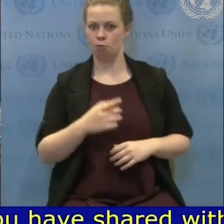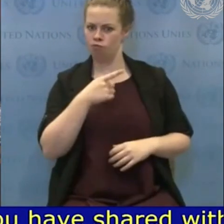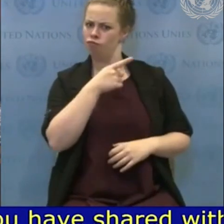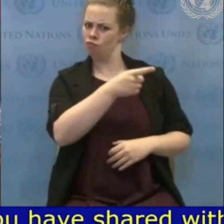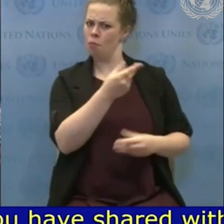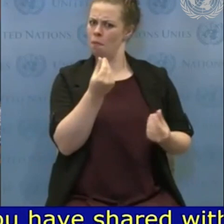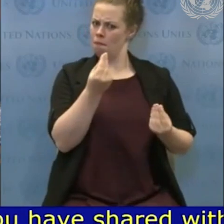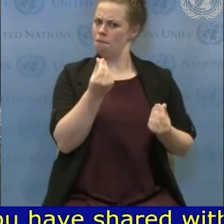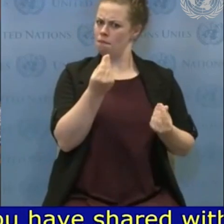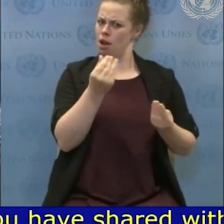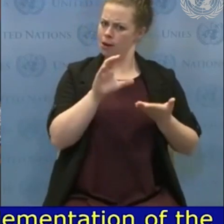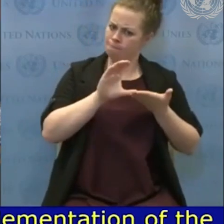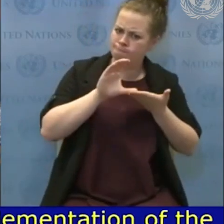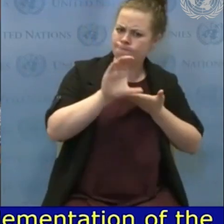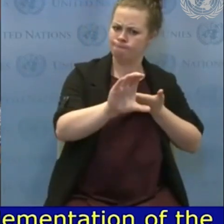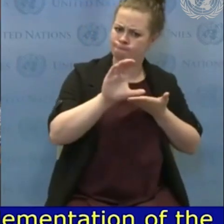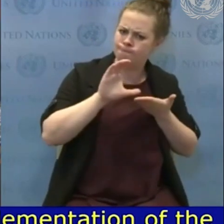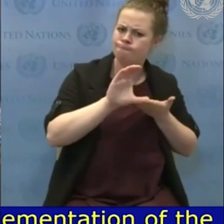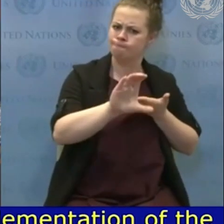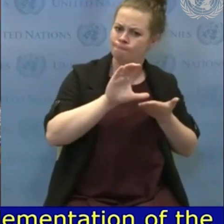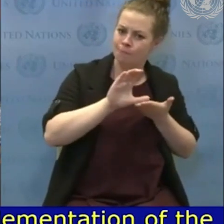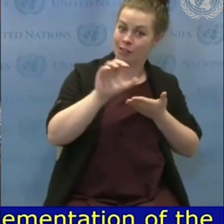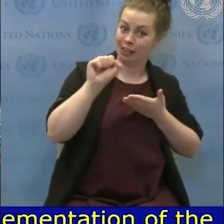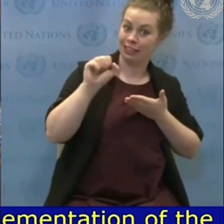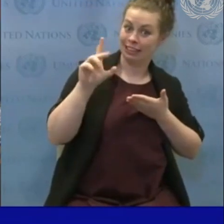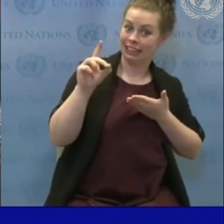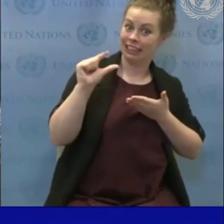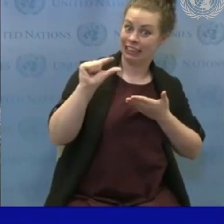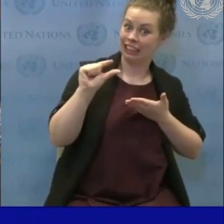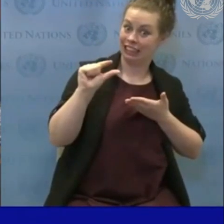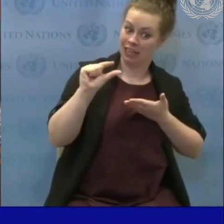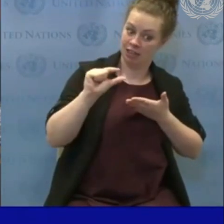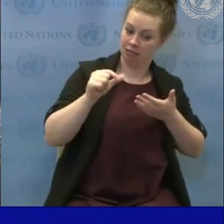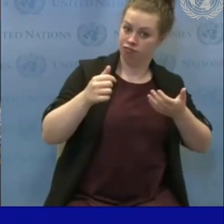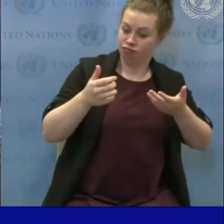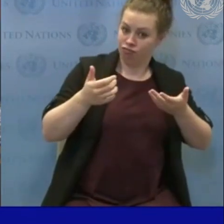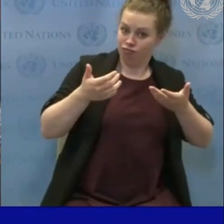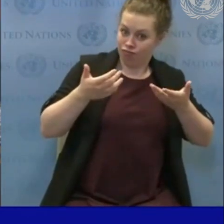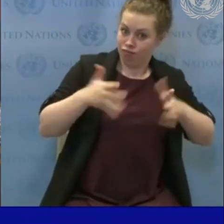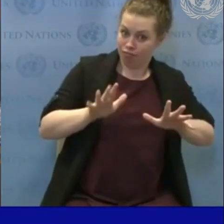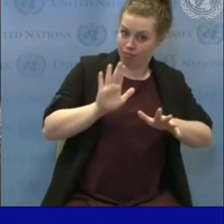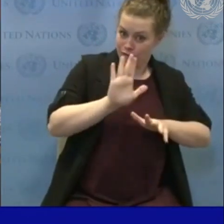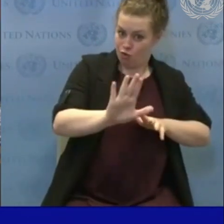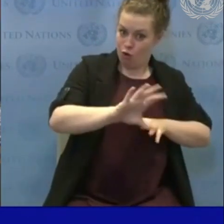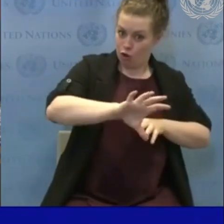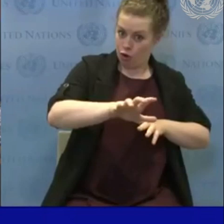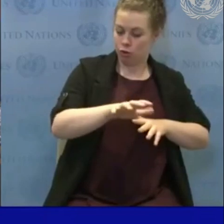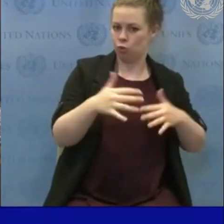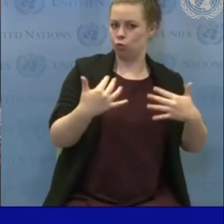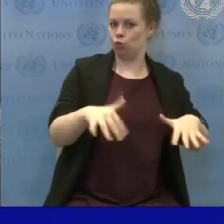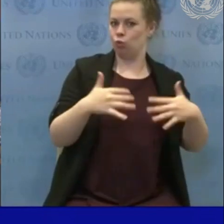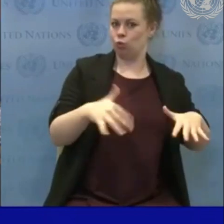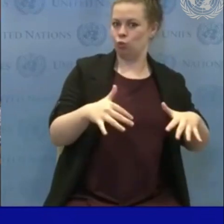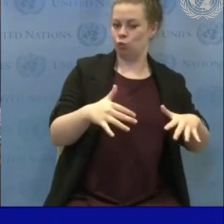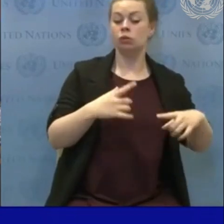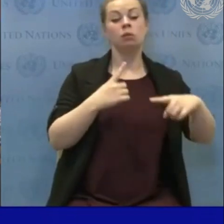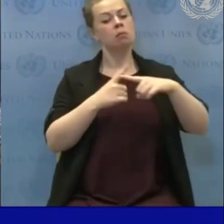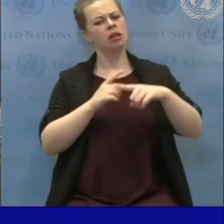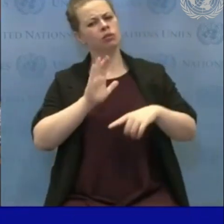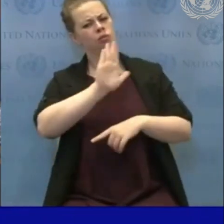the implementation of SDGs. Thus, you have highlighted in your VNR